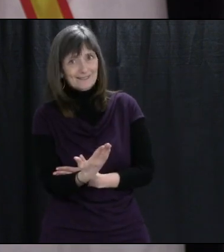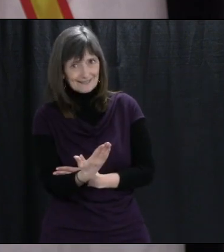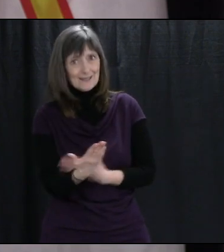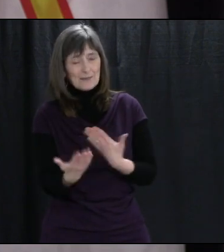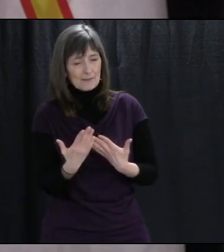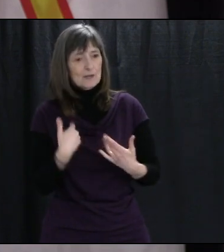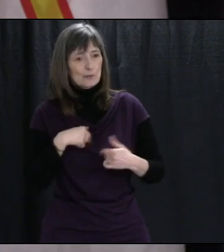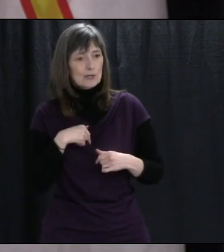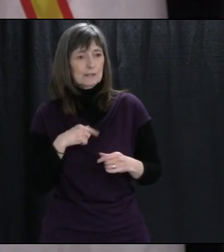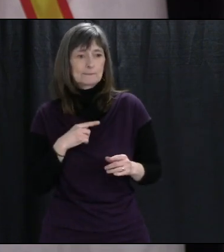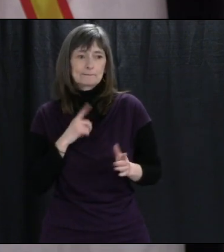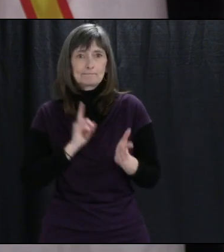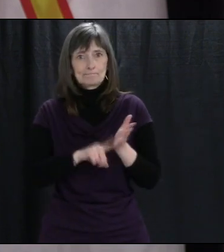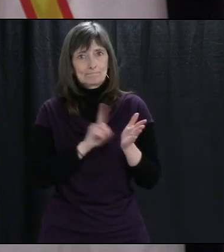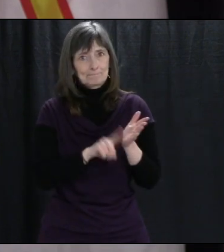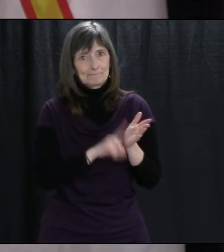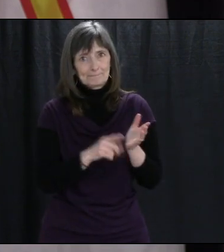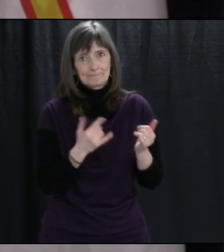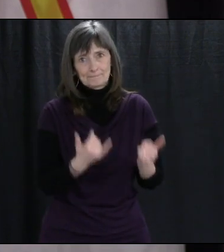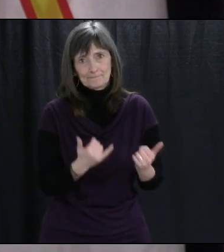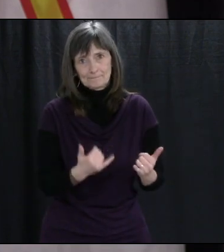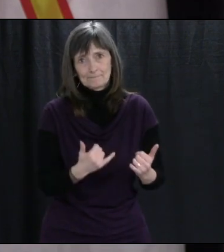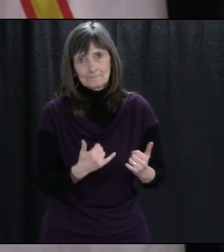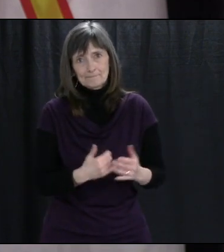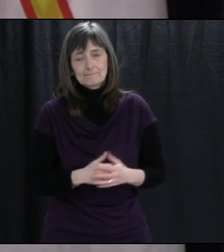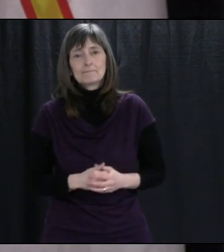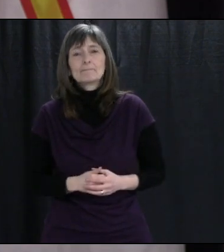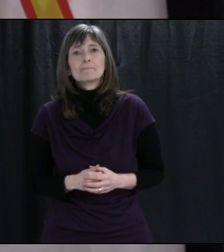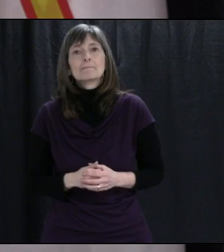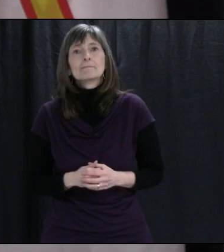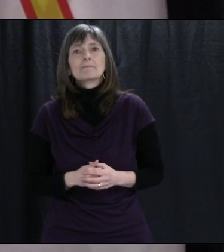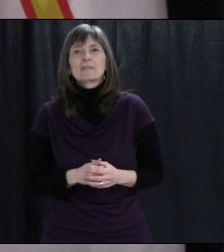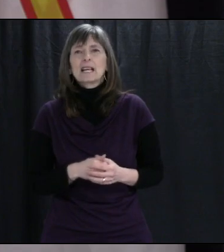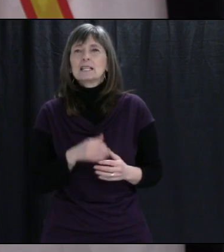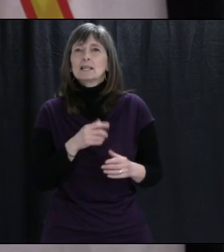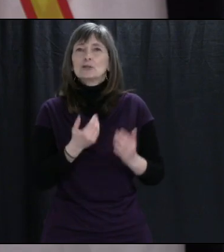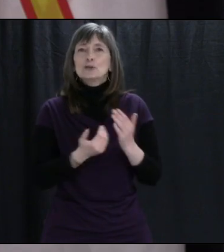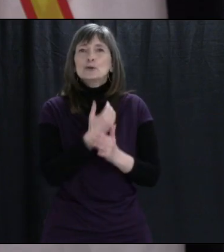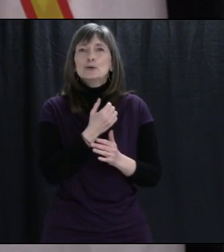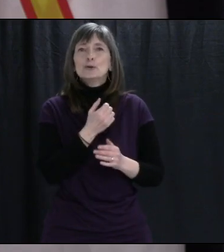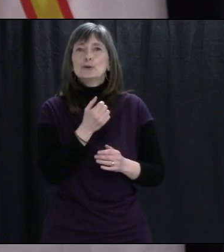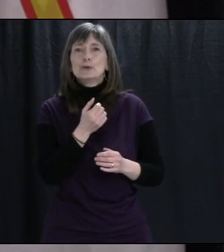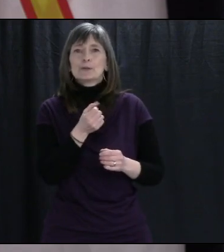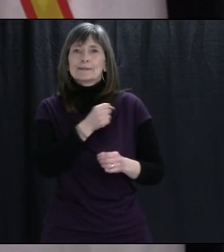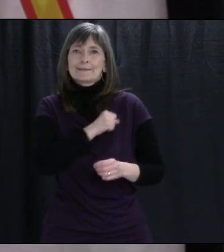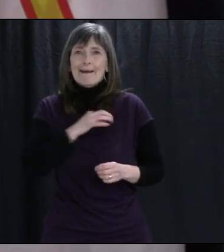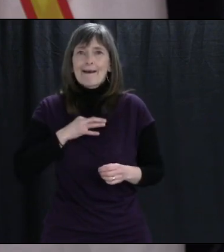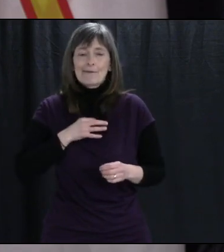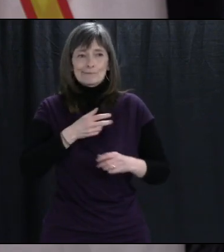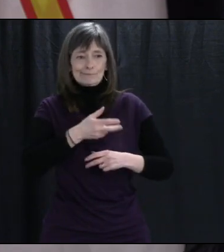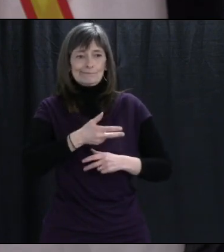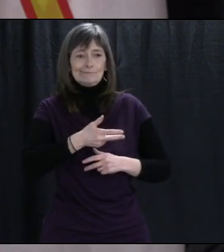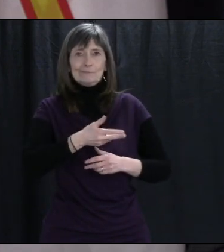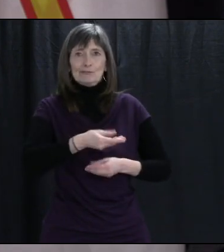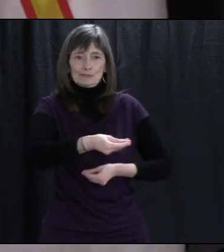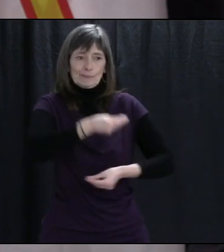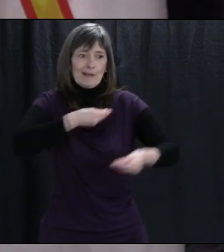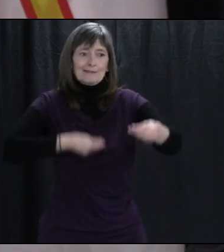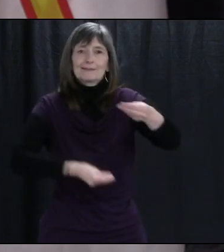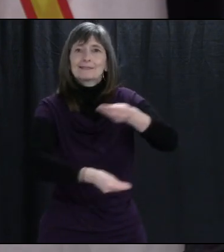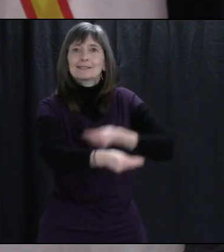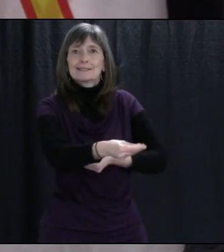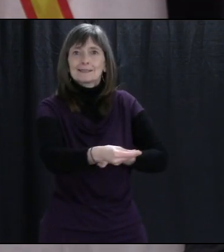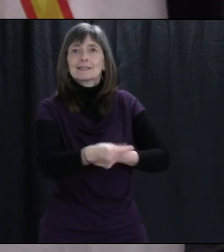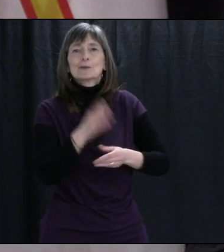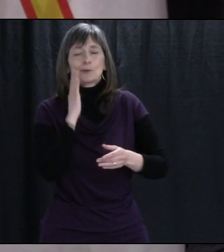that already. This was one of, with some change in shift changes that could have occurred in Happy Valley Goose Bay